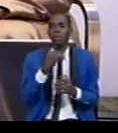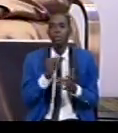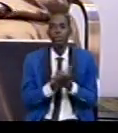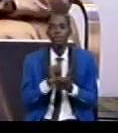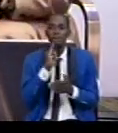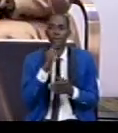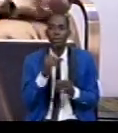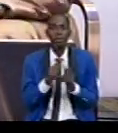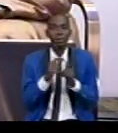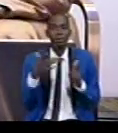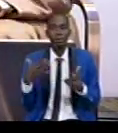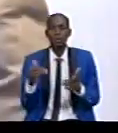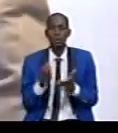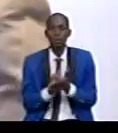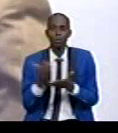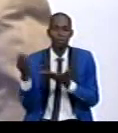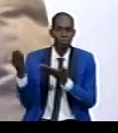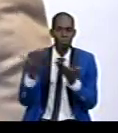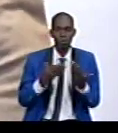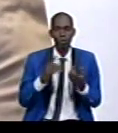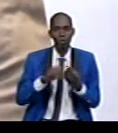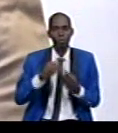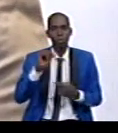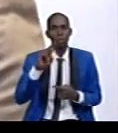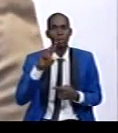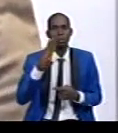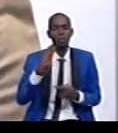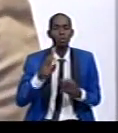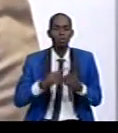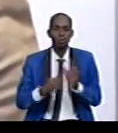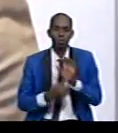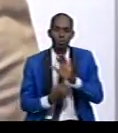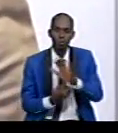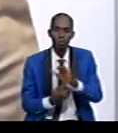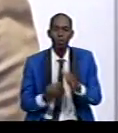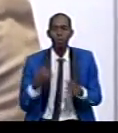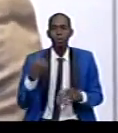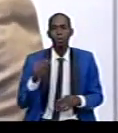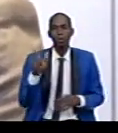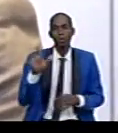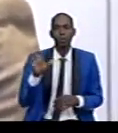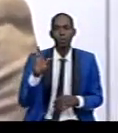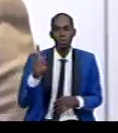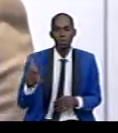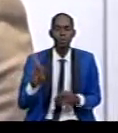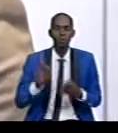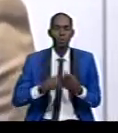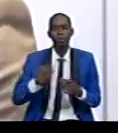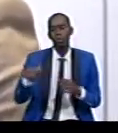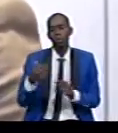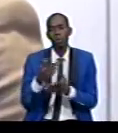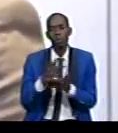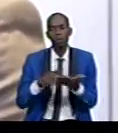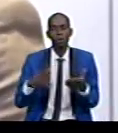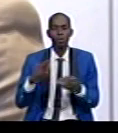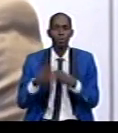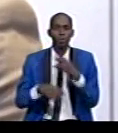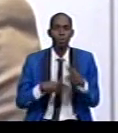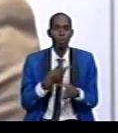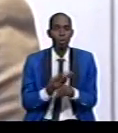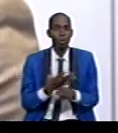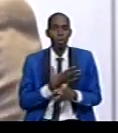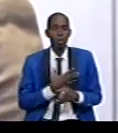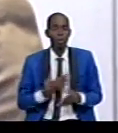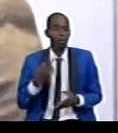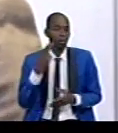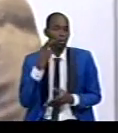into the NRB to showcase Global Crusade with Kumuyi to the rest of the world. And of course, see what